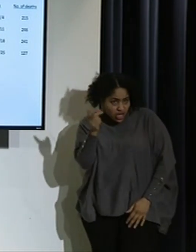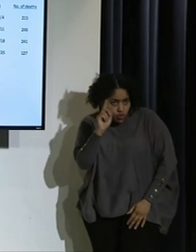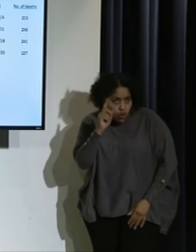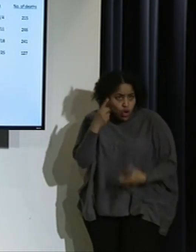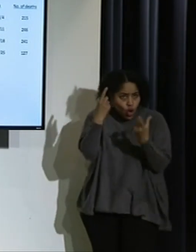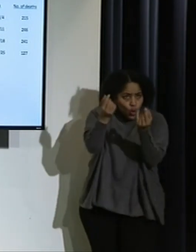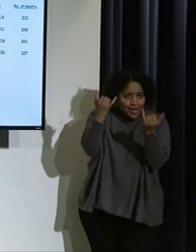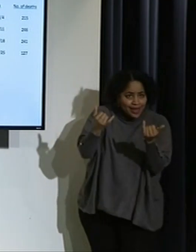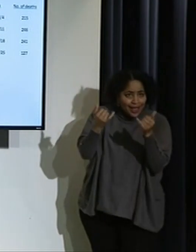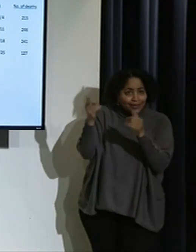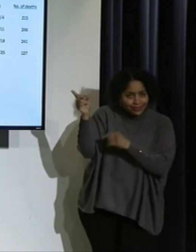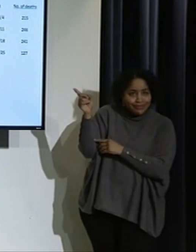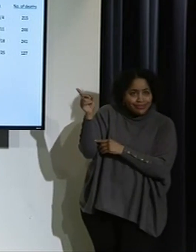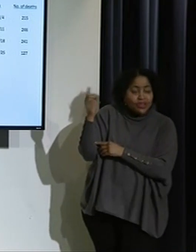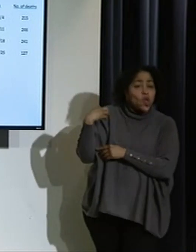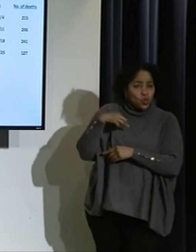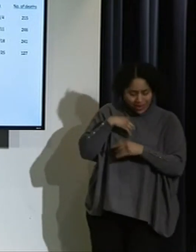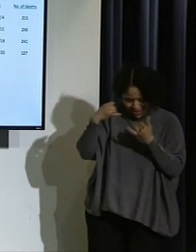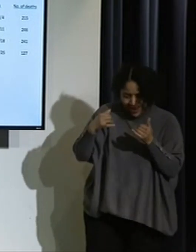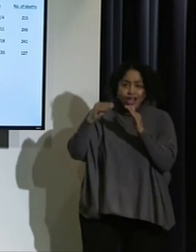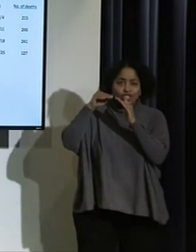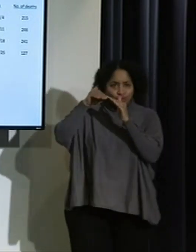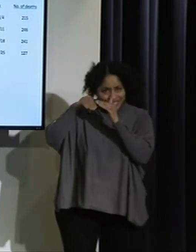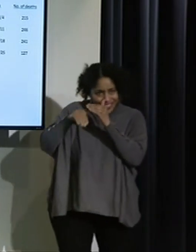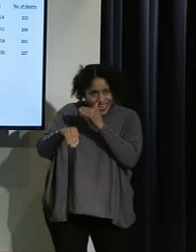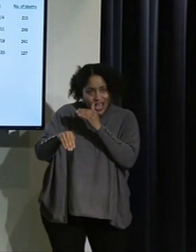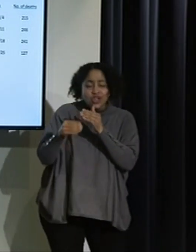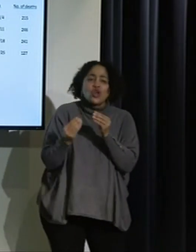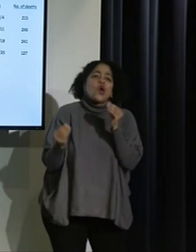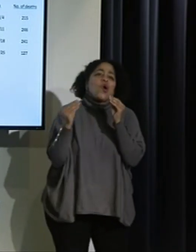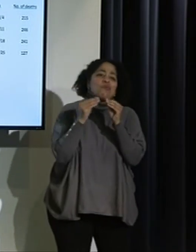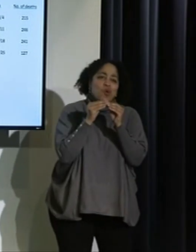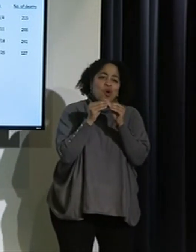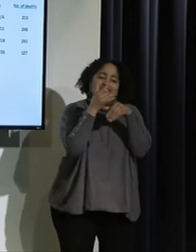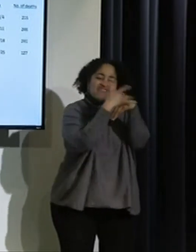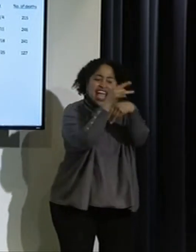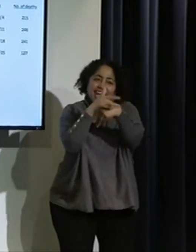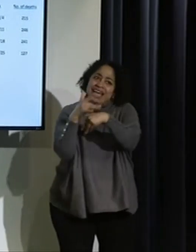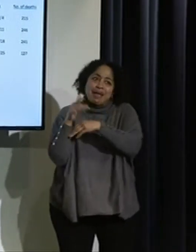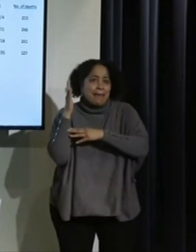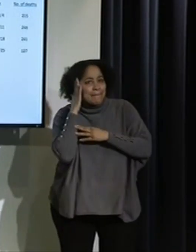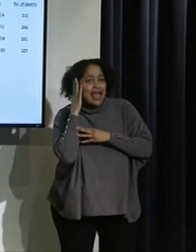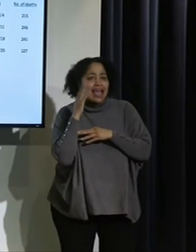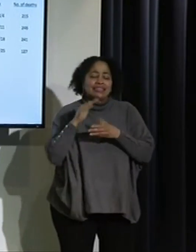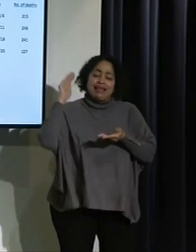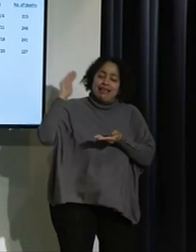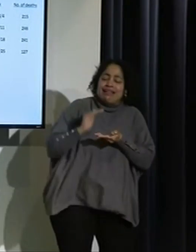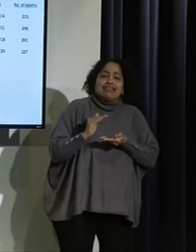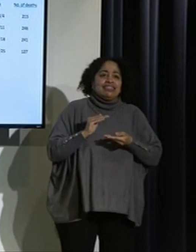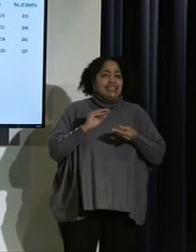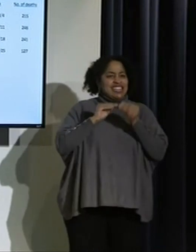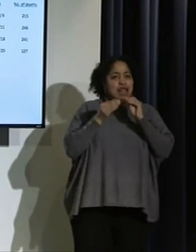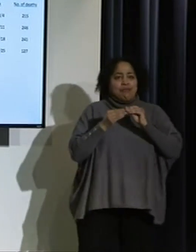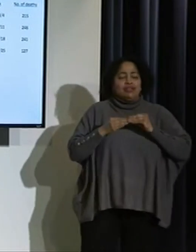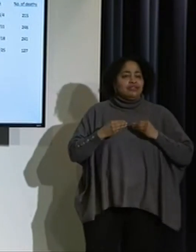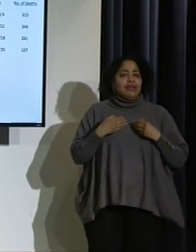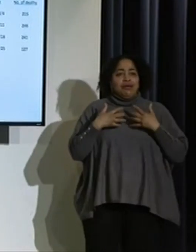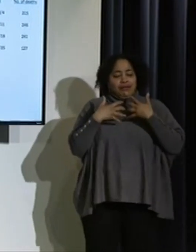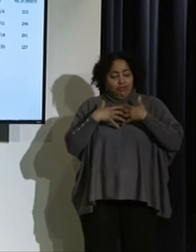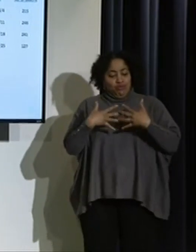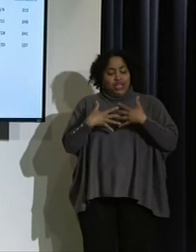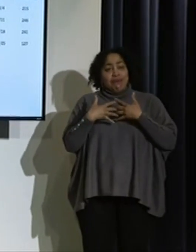going. We are trending down. There are more vacant beds on vents. There are more vacant